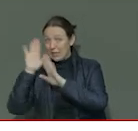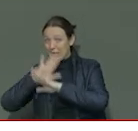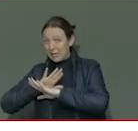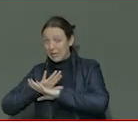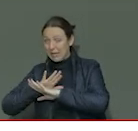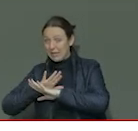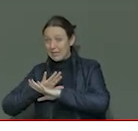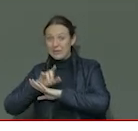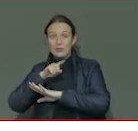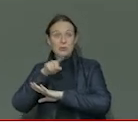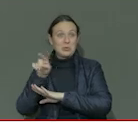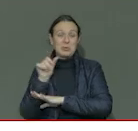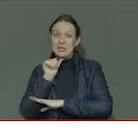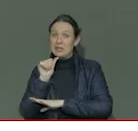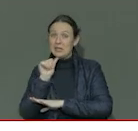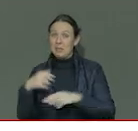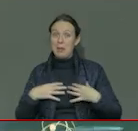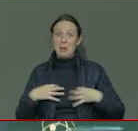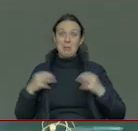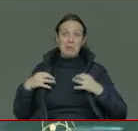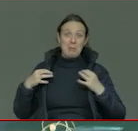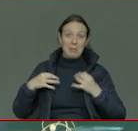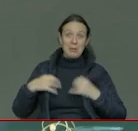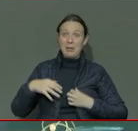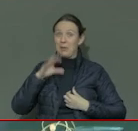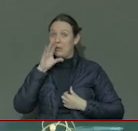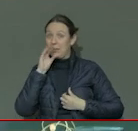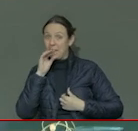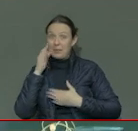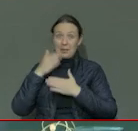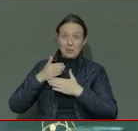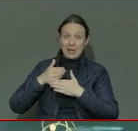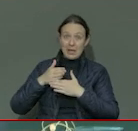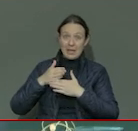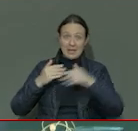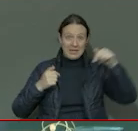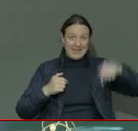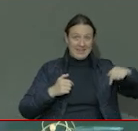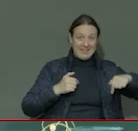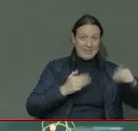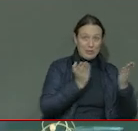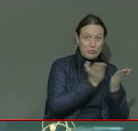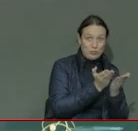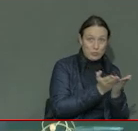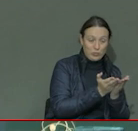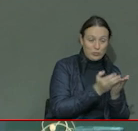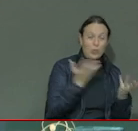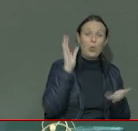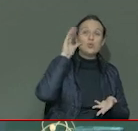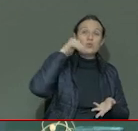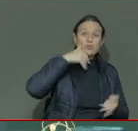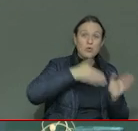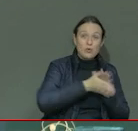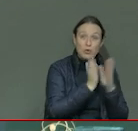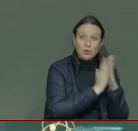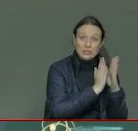with, however you are dressed, however you speak, is it going to be the same tomorrow when you attend church? I